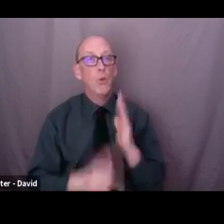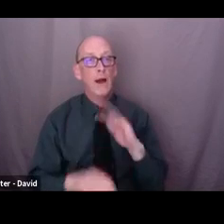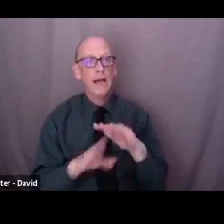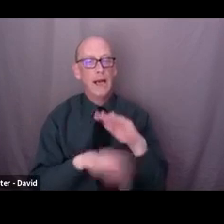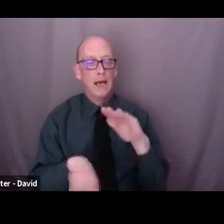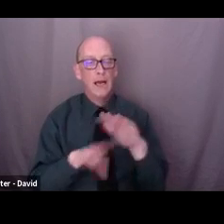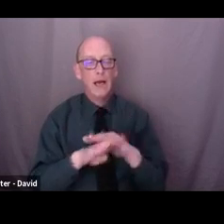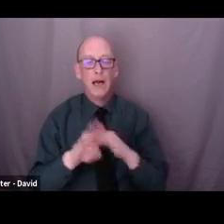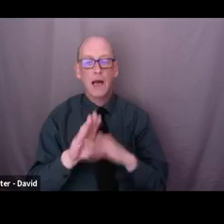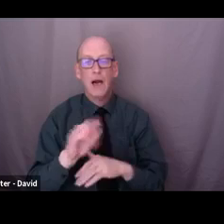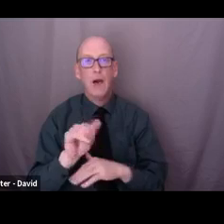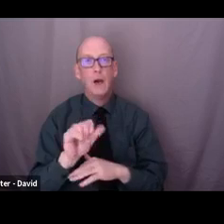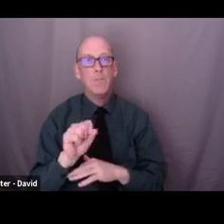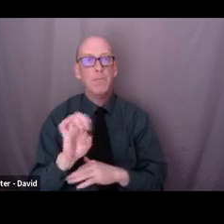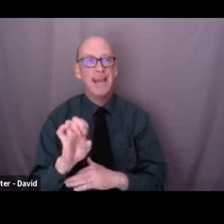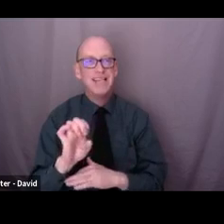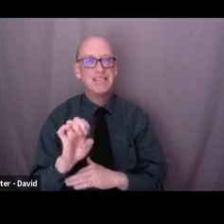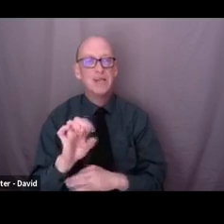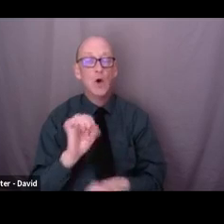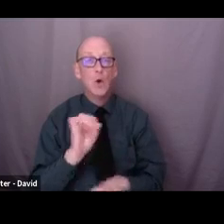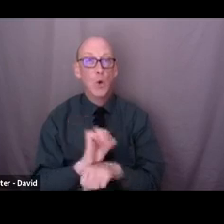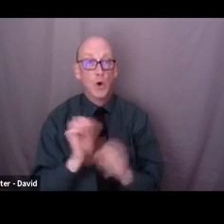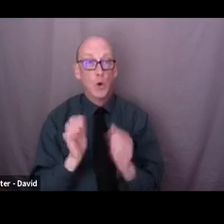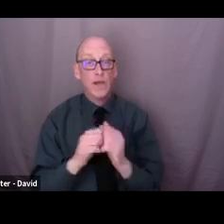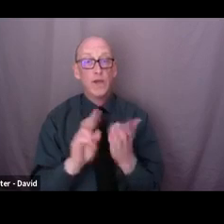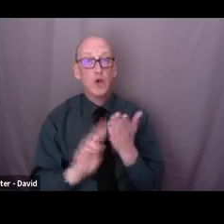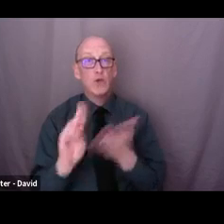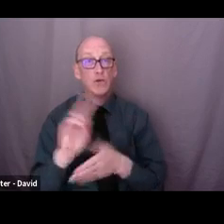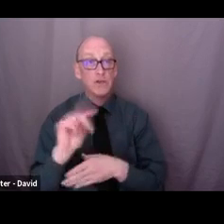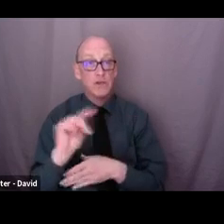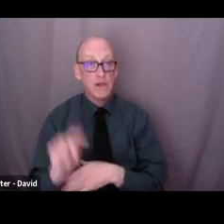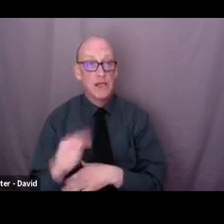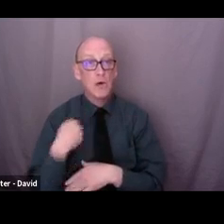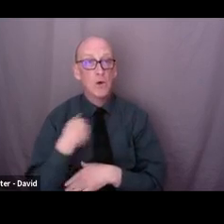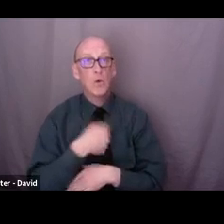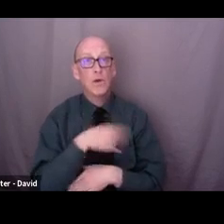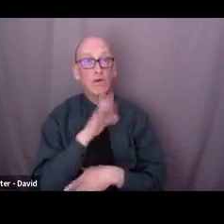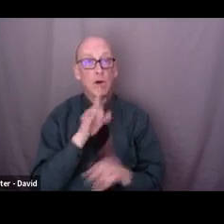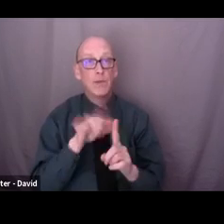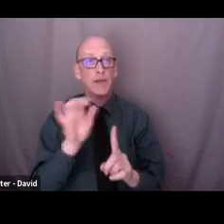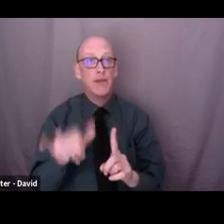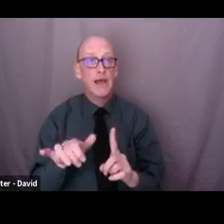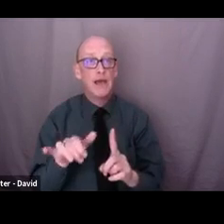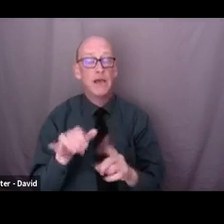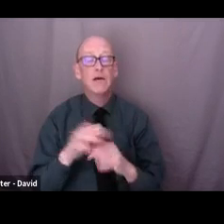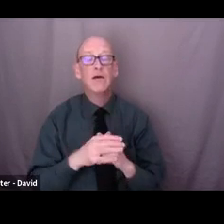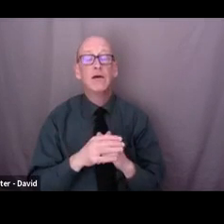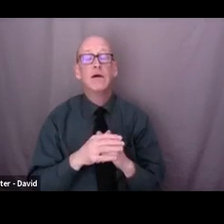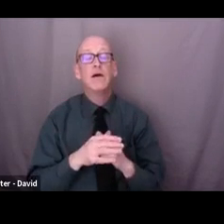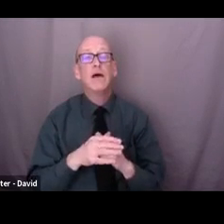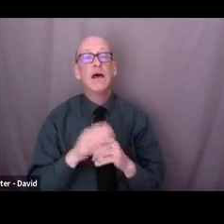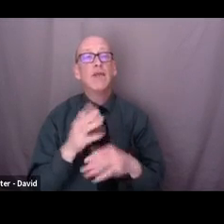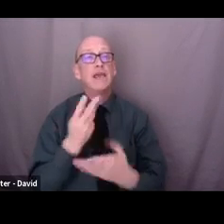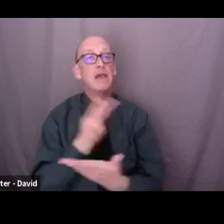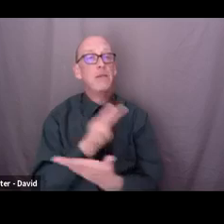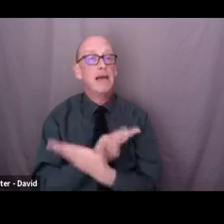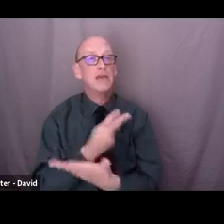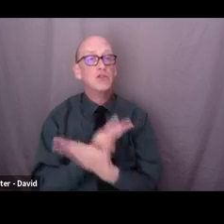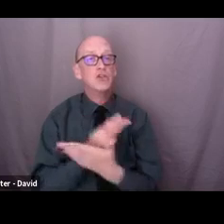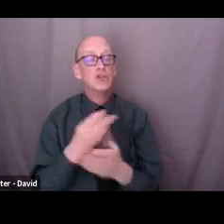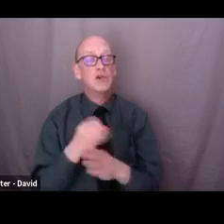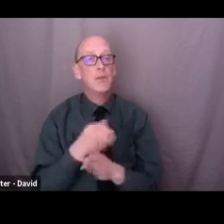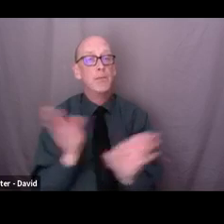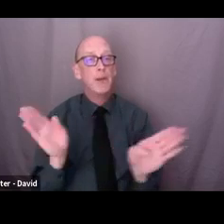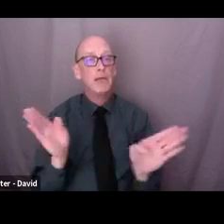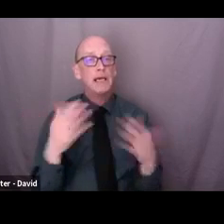is. Again, working with the University of Toledo, we've talked about this a little bit. The Masters in Public Health students, specifically the epidemiologists